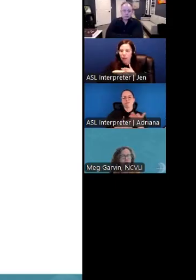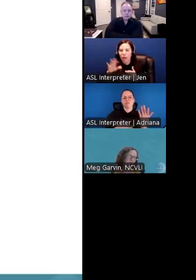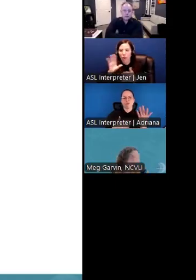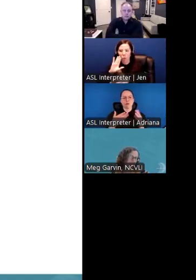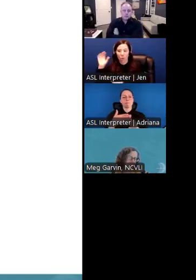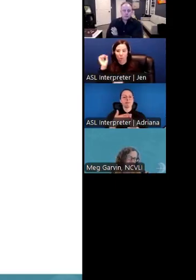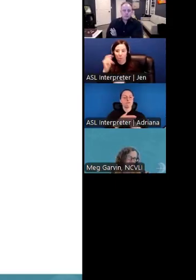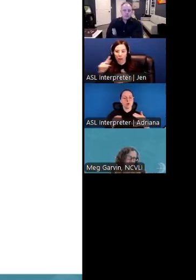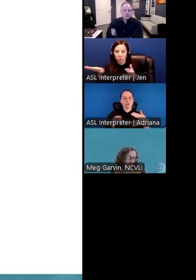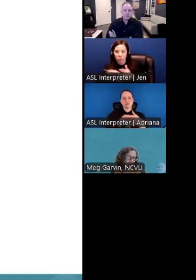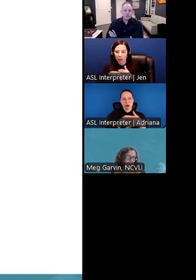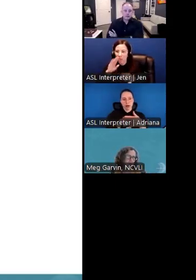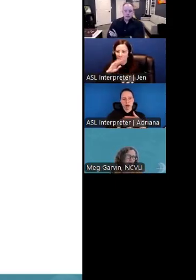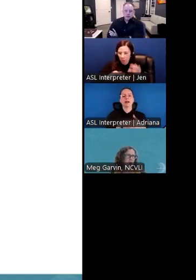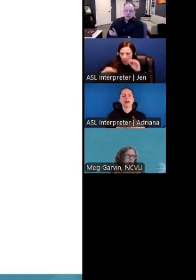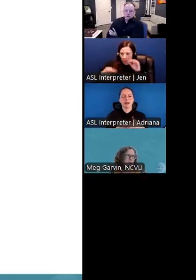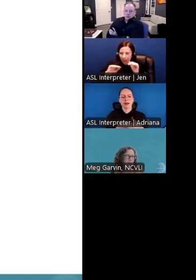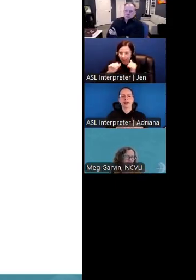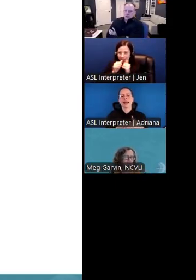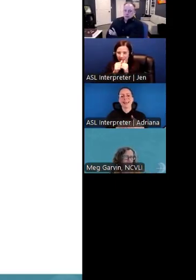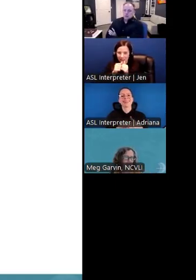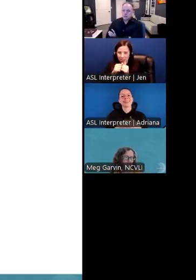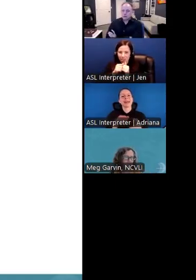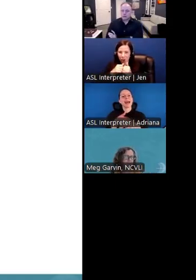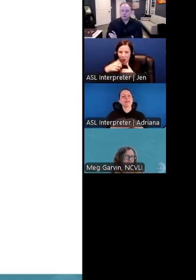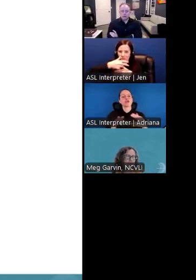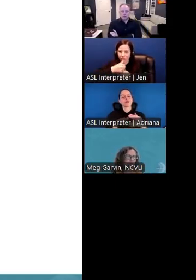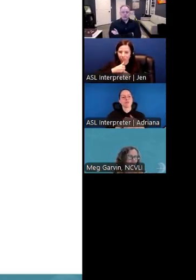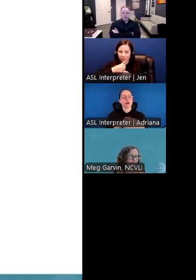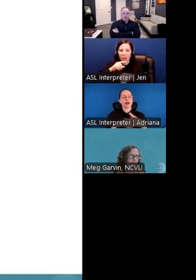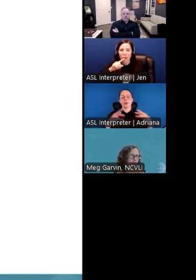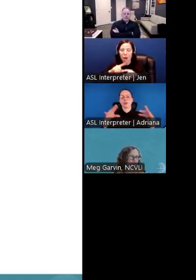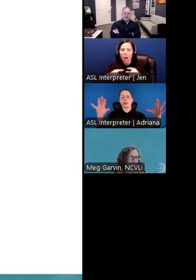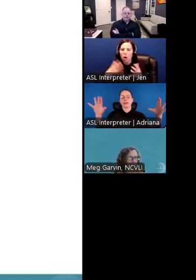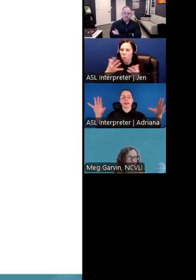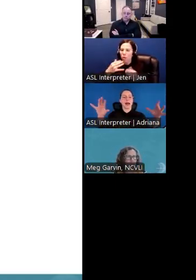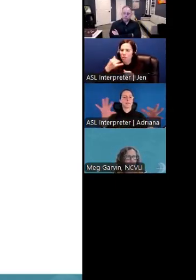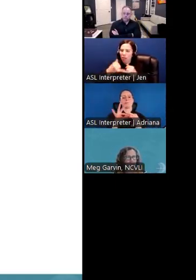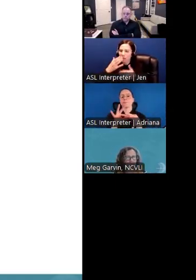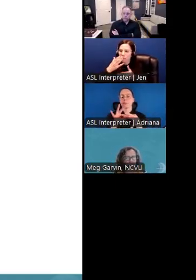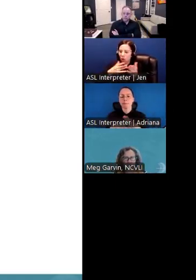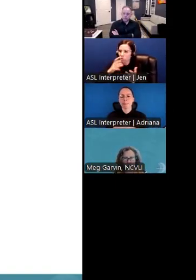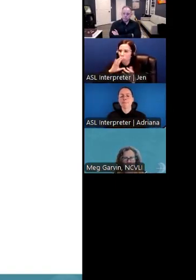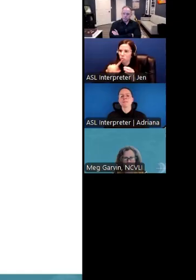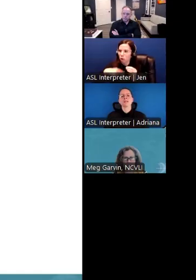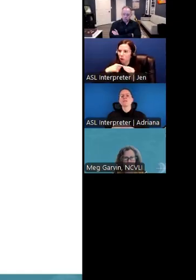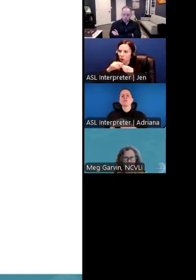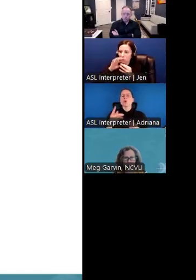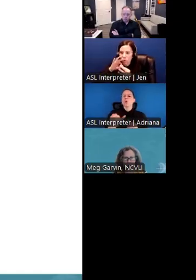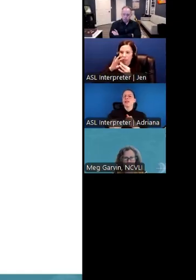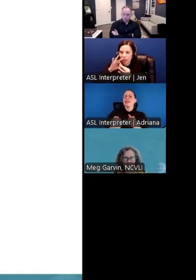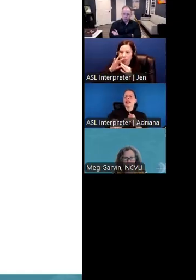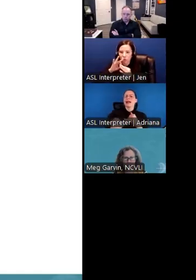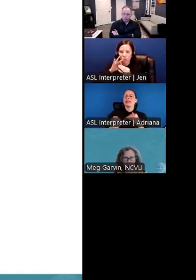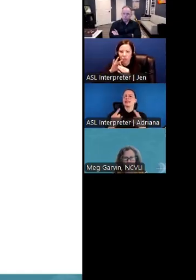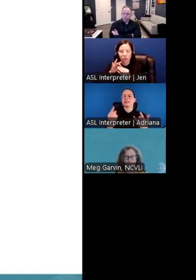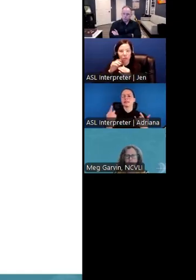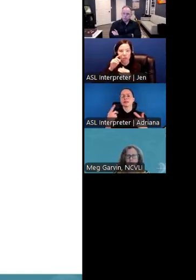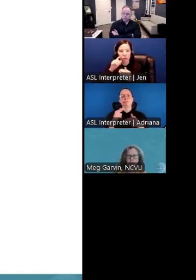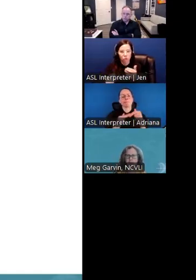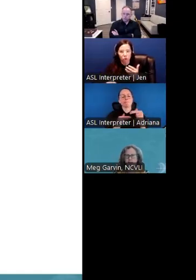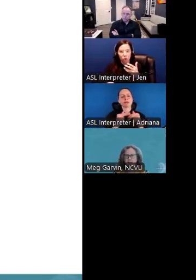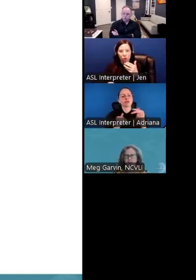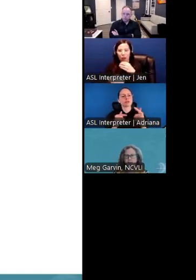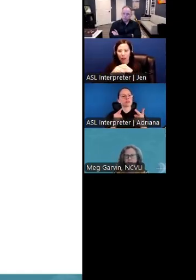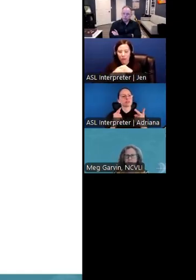putting all the pieces together in a hypo. But what are some last pieces you each want to share about building relationships to aid representation before we